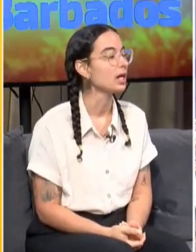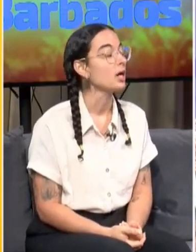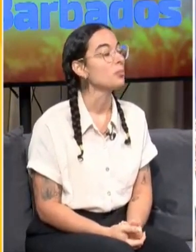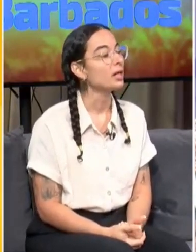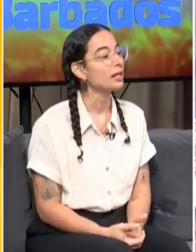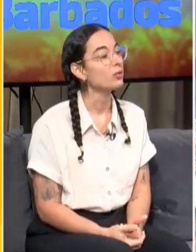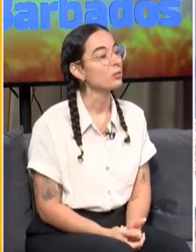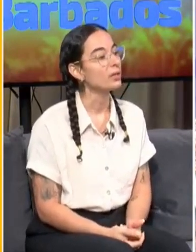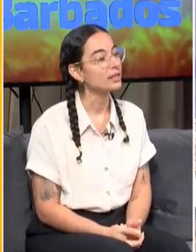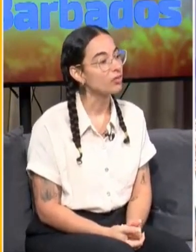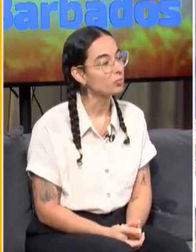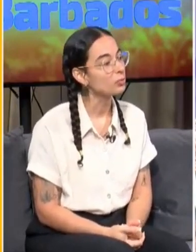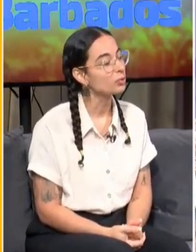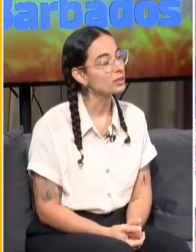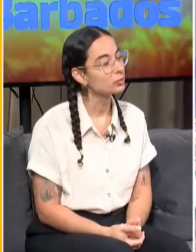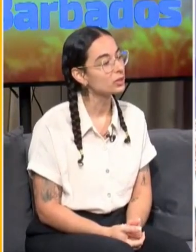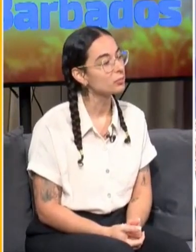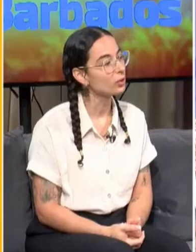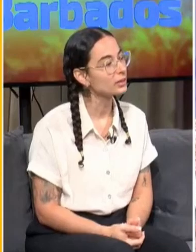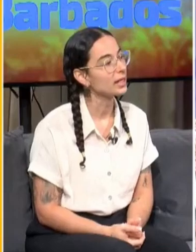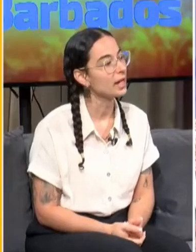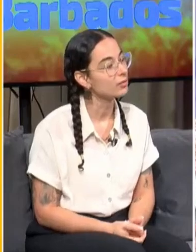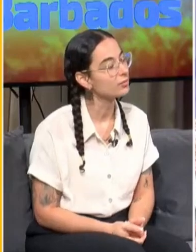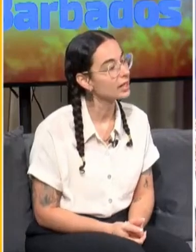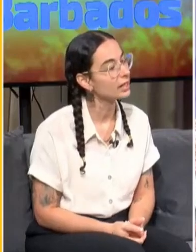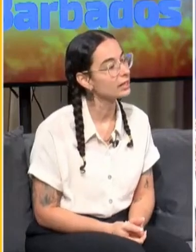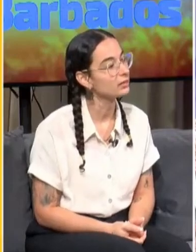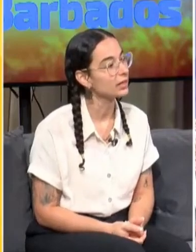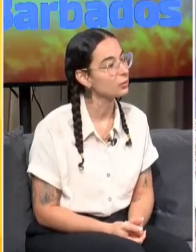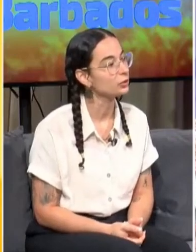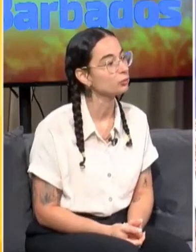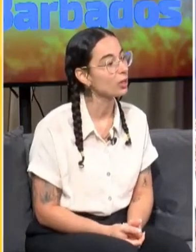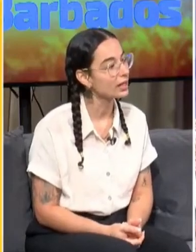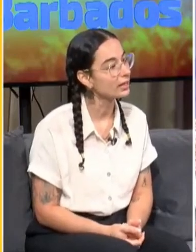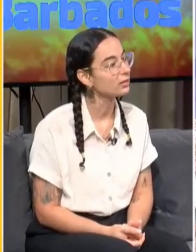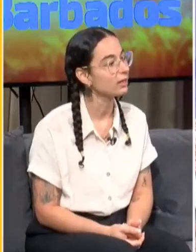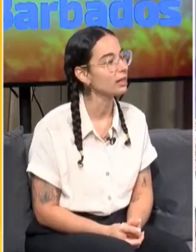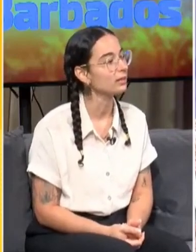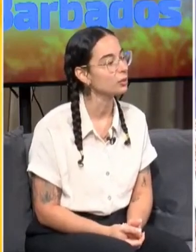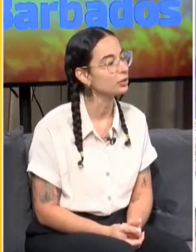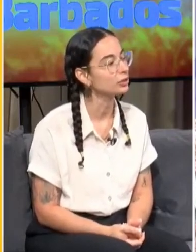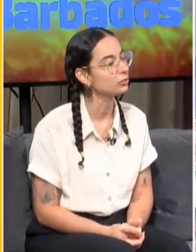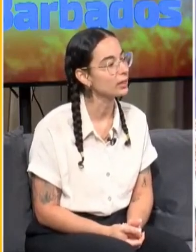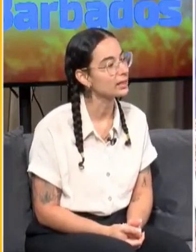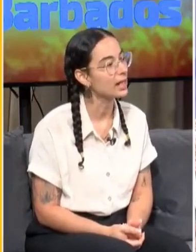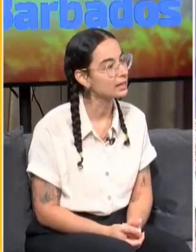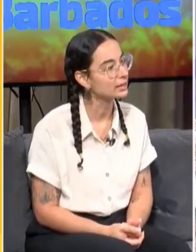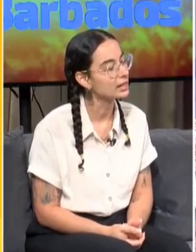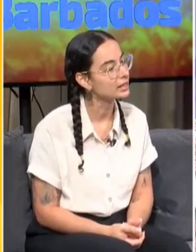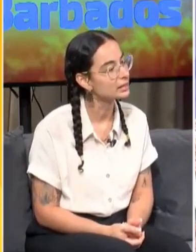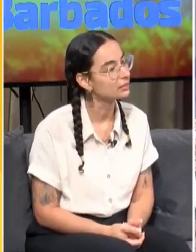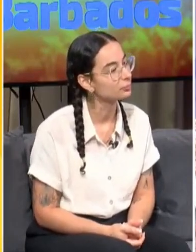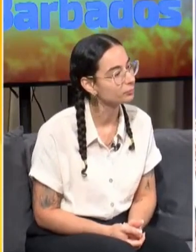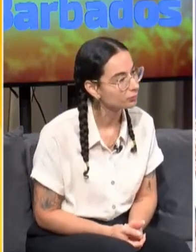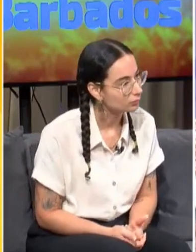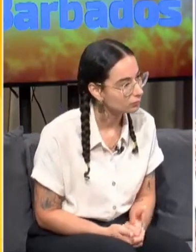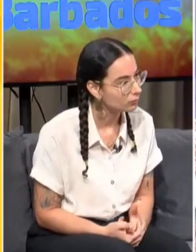important. But with deaf people, it is really important to have that language right to